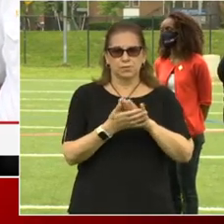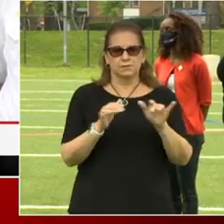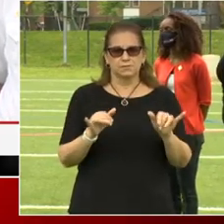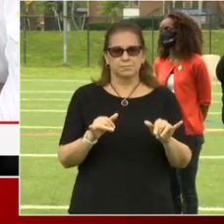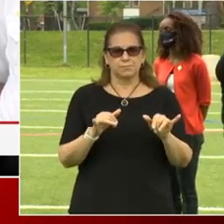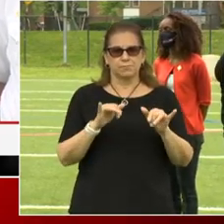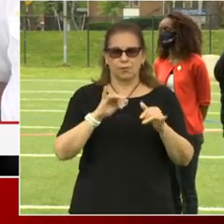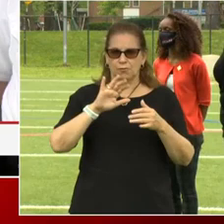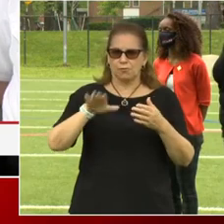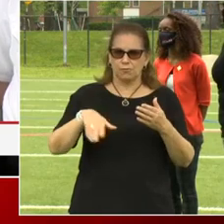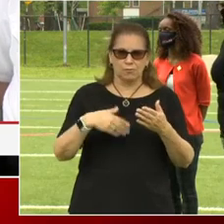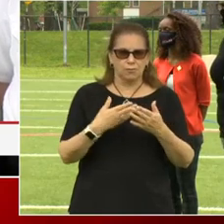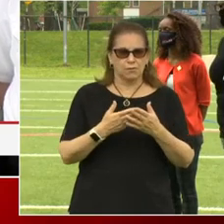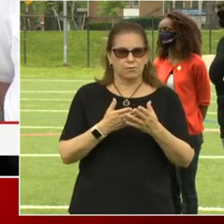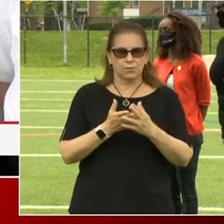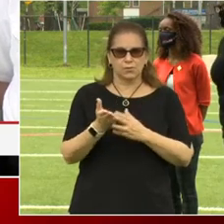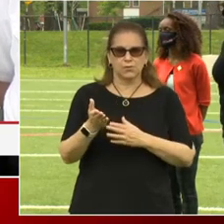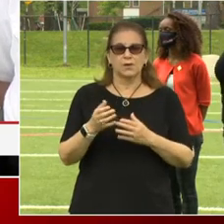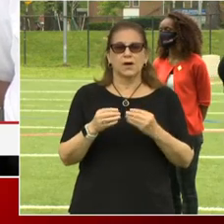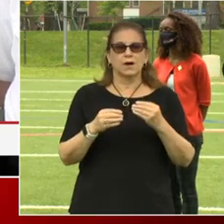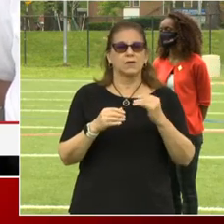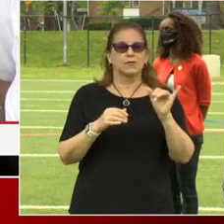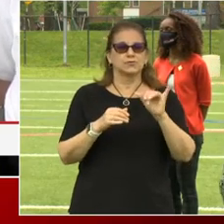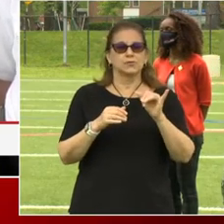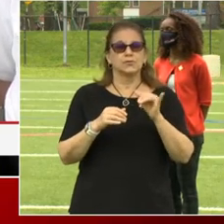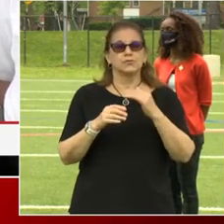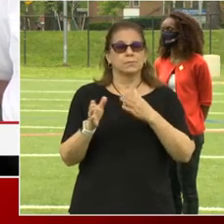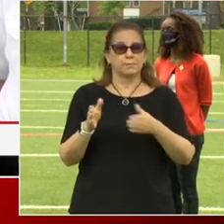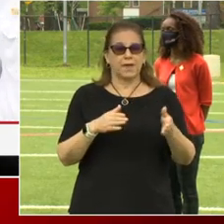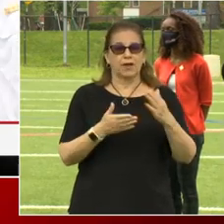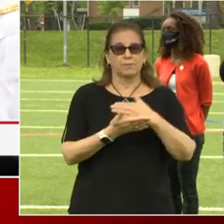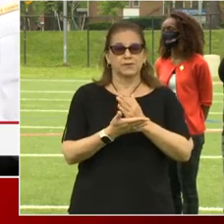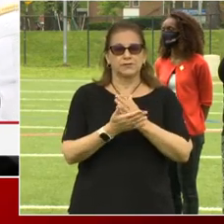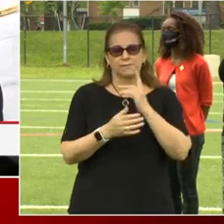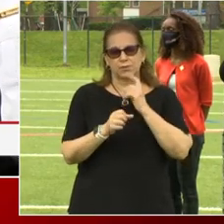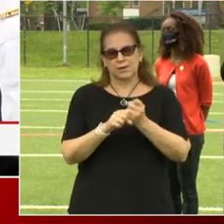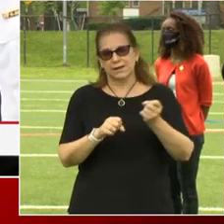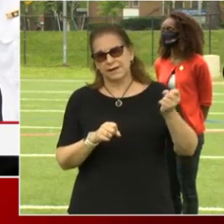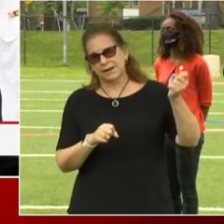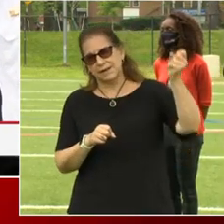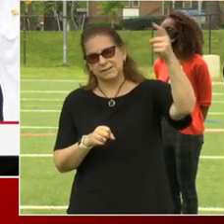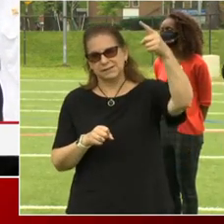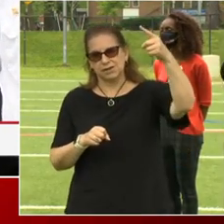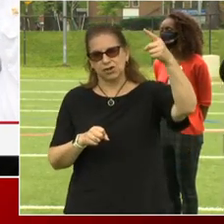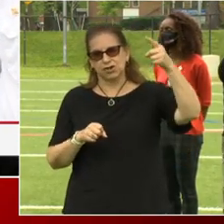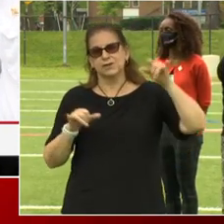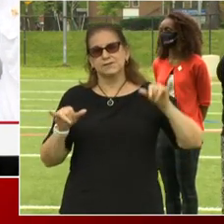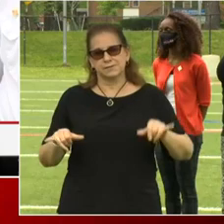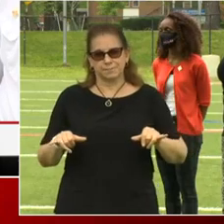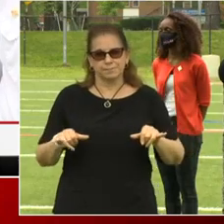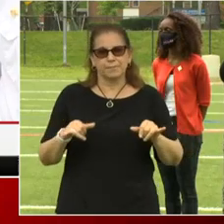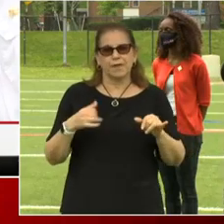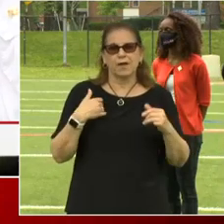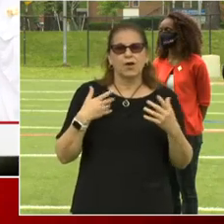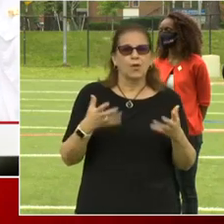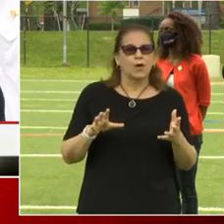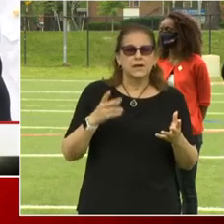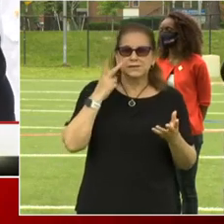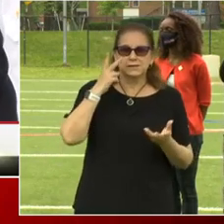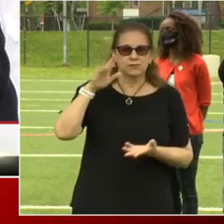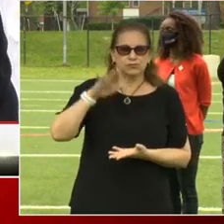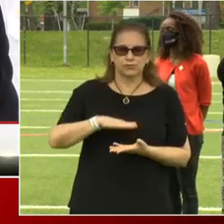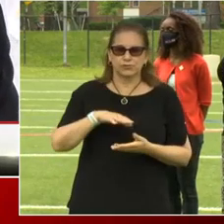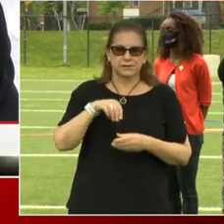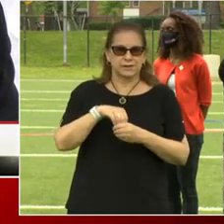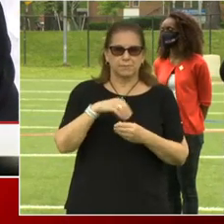So next year we should build on that. And that's what that legislation is about, is saying that we don't want to see reductions in the budgets for the